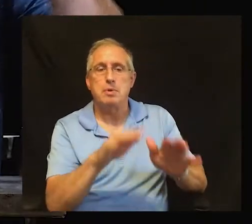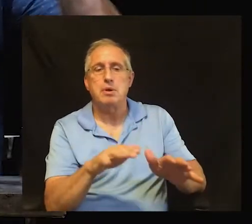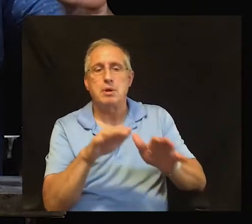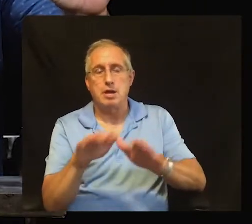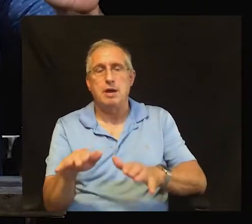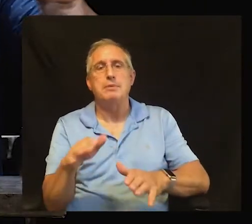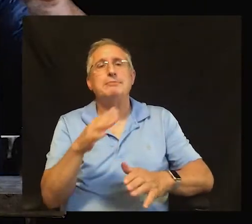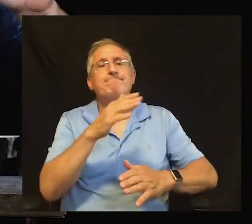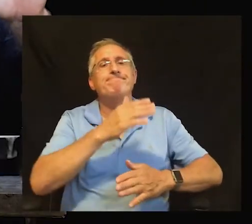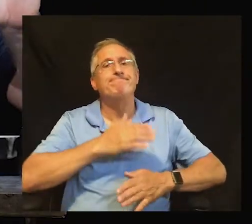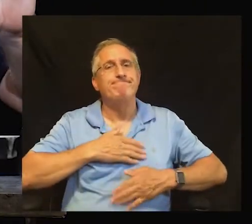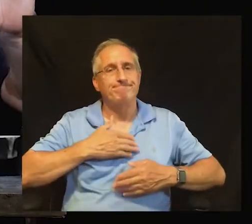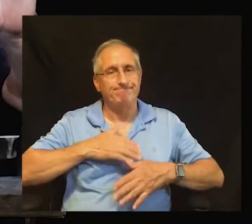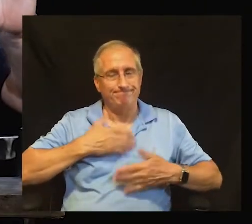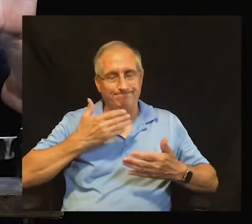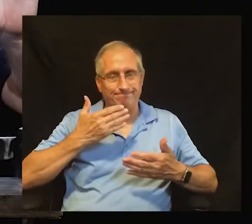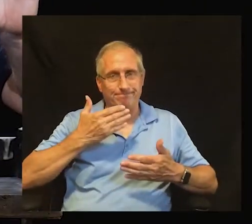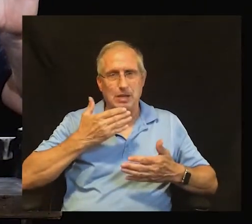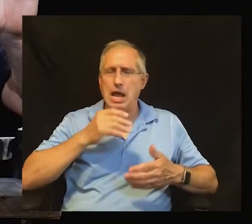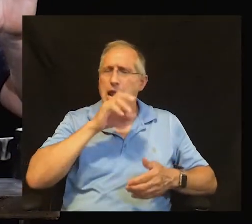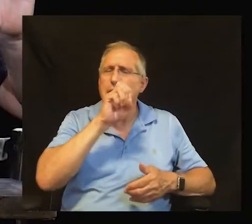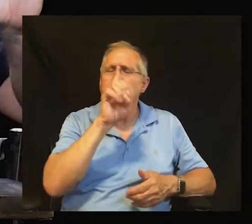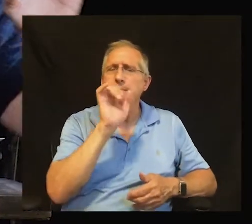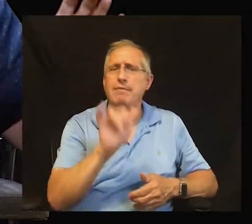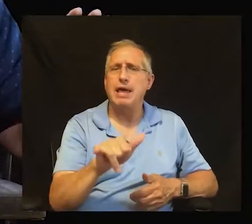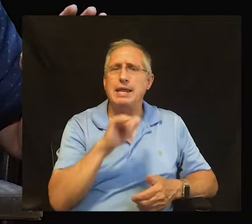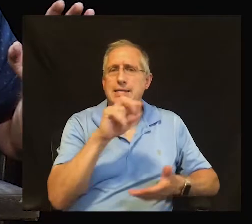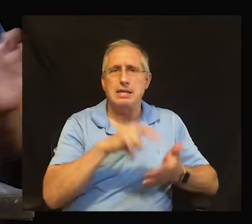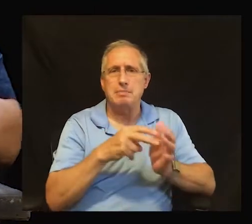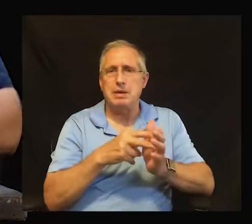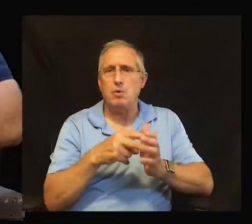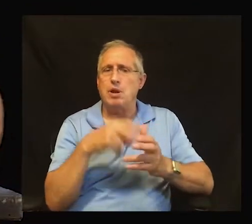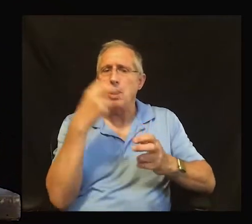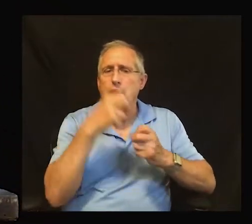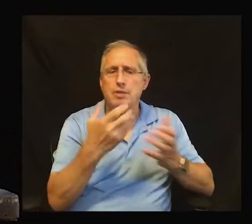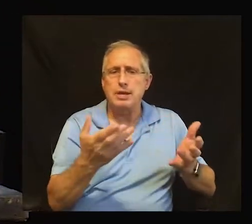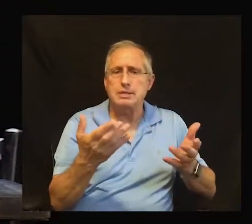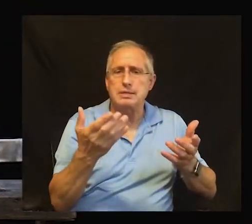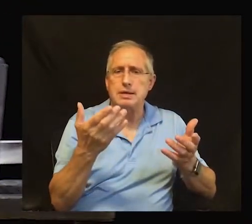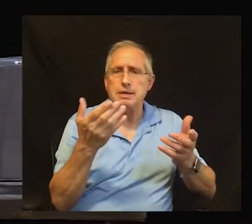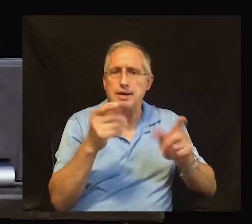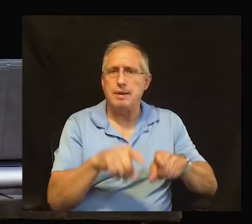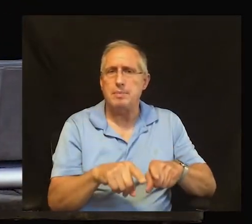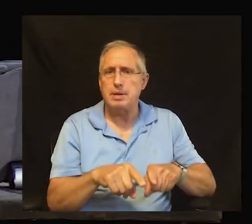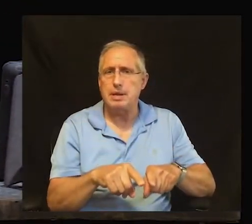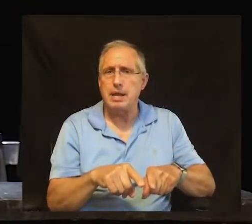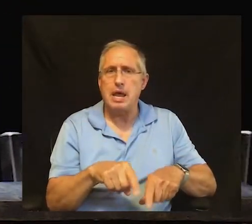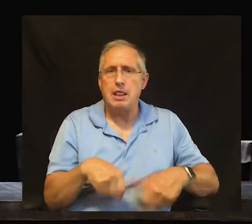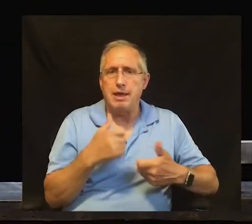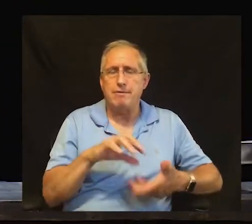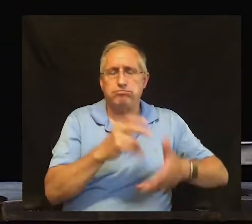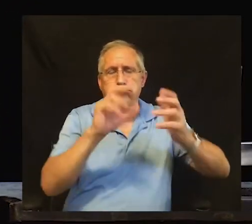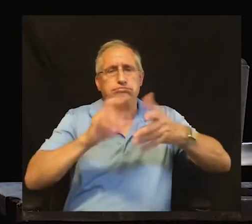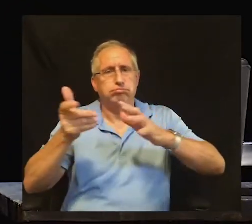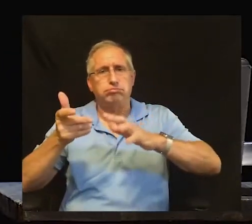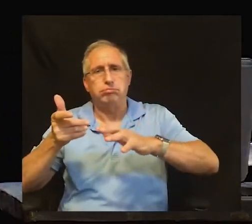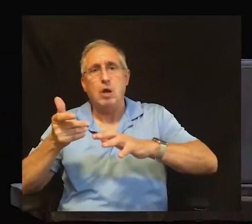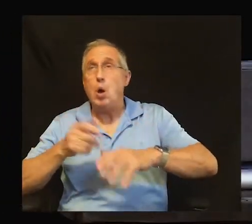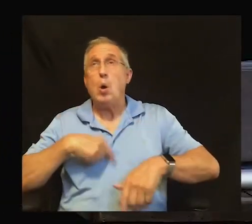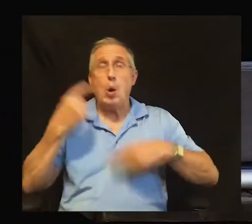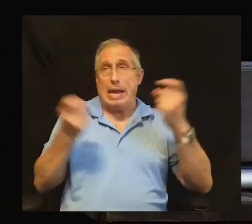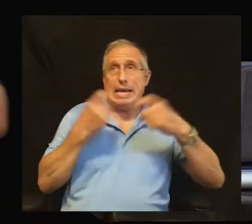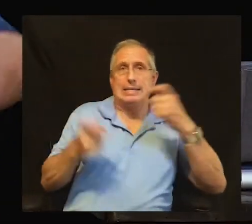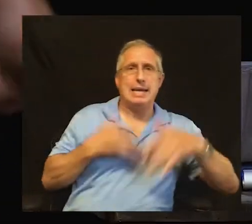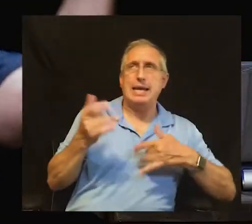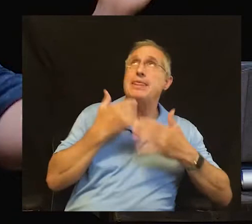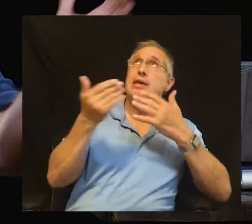to be calmly happy. I love that. It doesn't mean that when difficult things are going on and life is crashing down